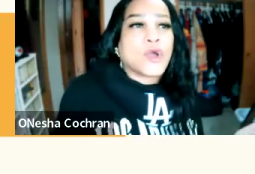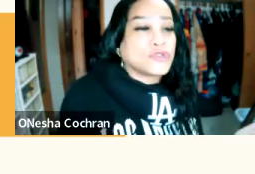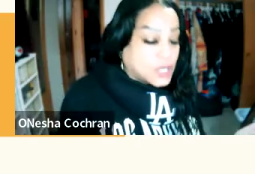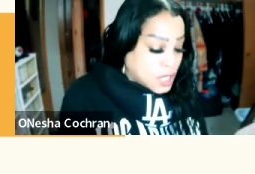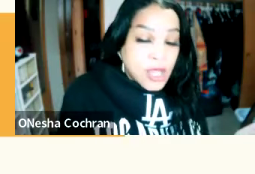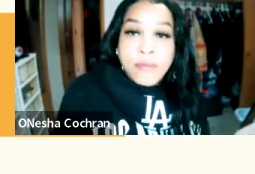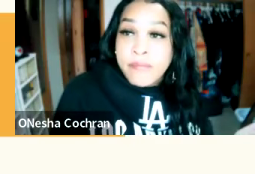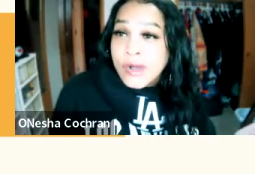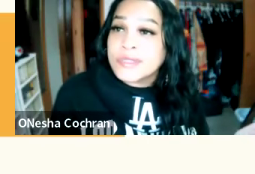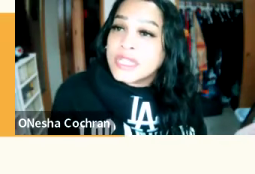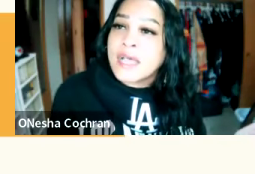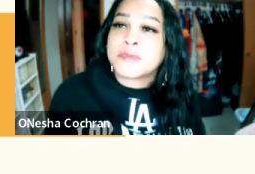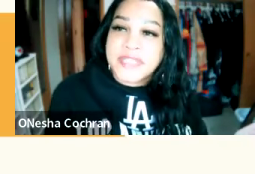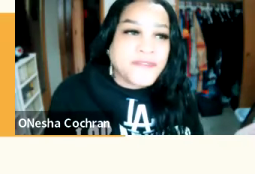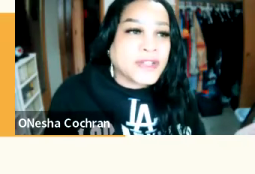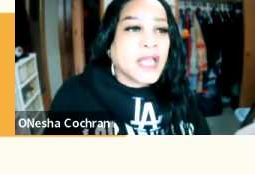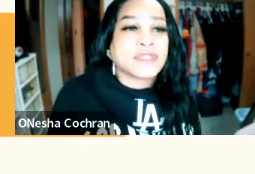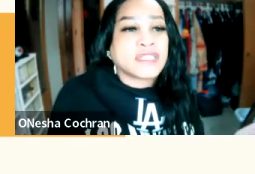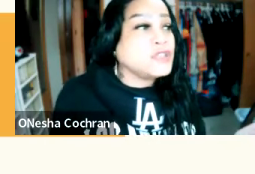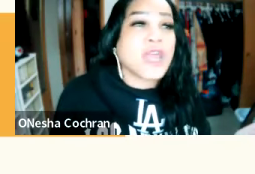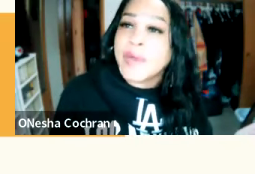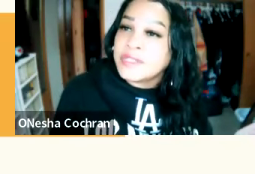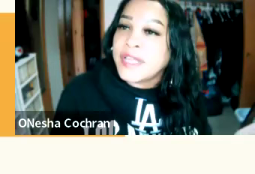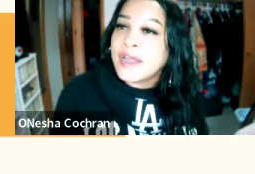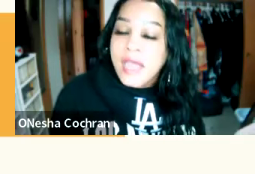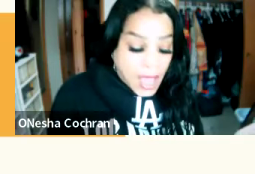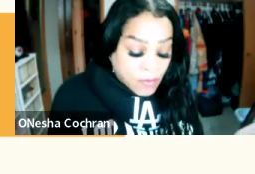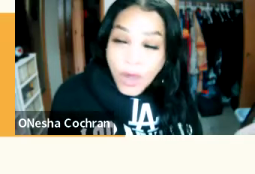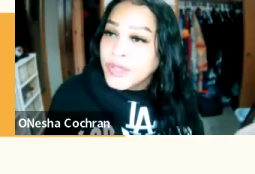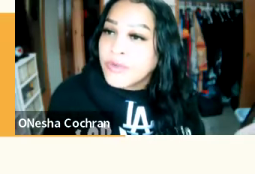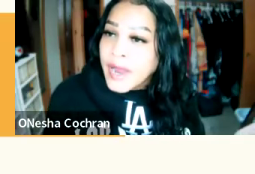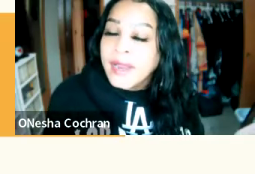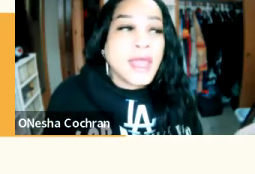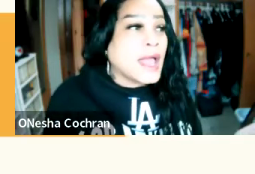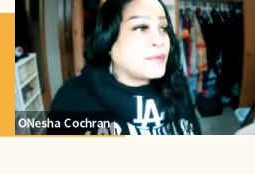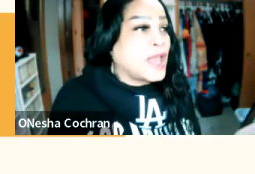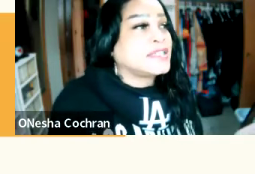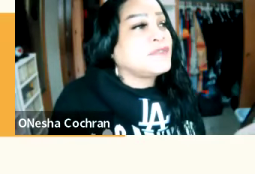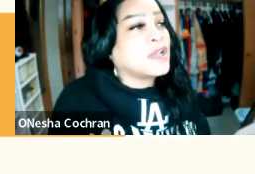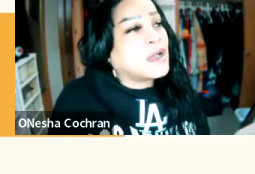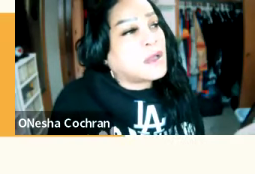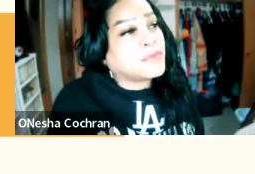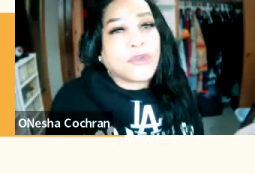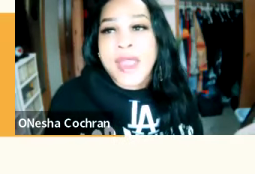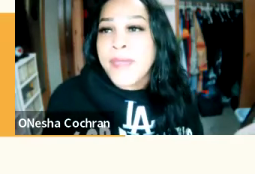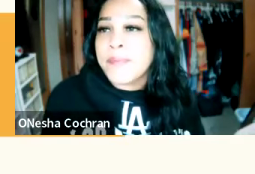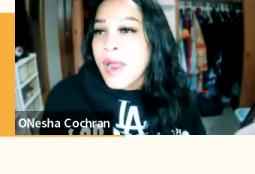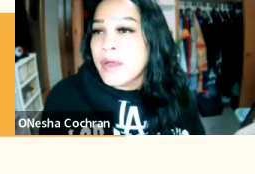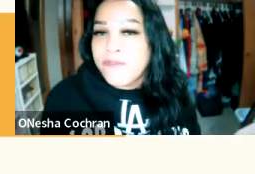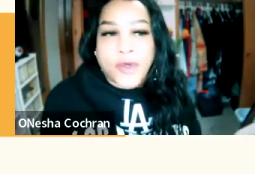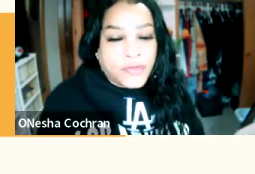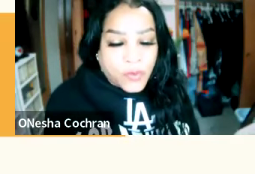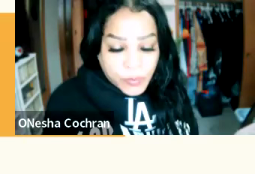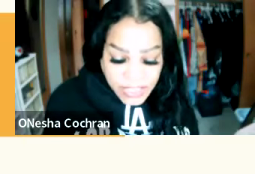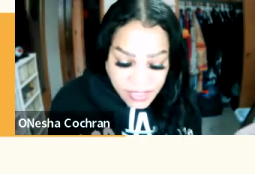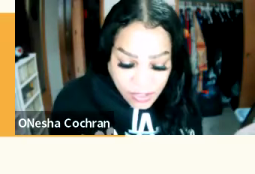impacted by the war on drugs. Miracles Club specifically, I was a senior director there. I wrote the grant. I did the grant